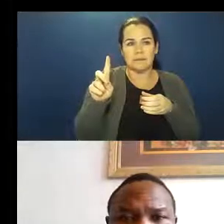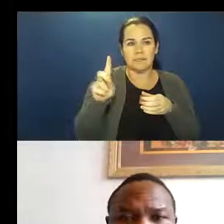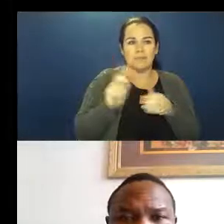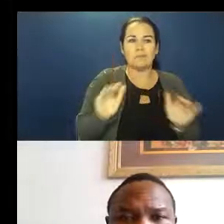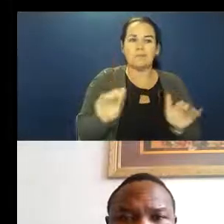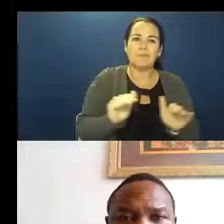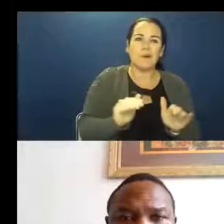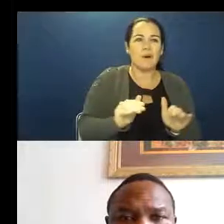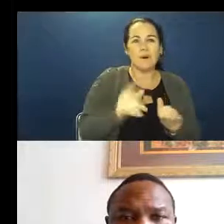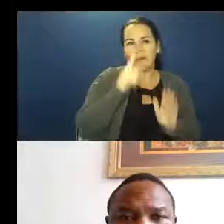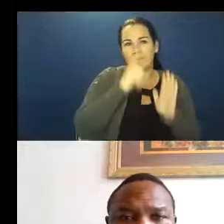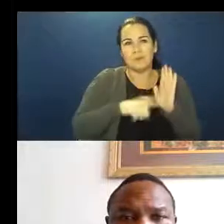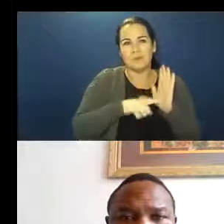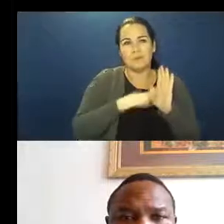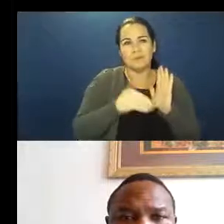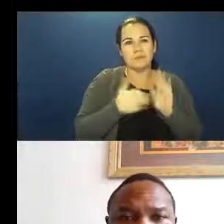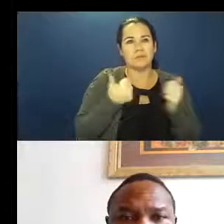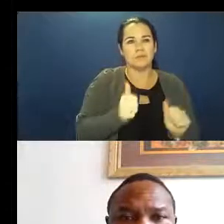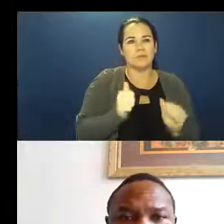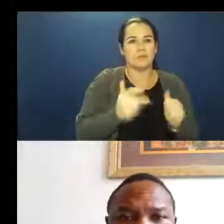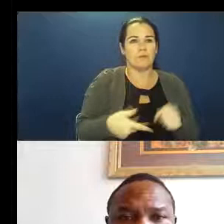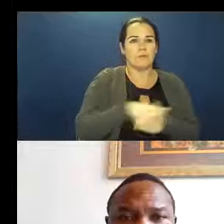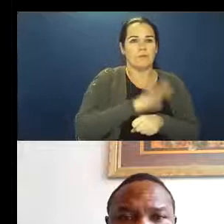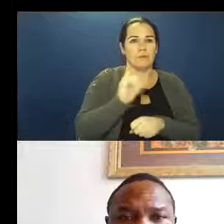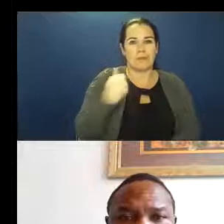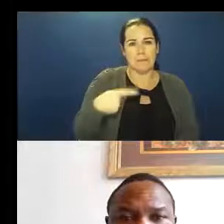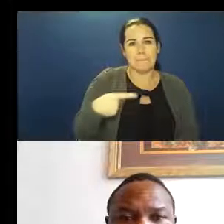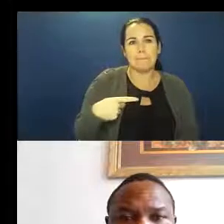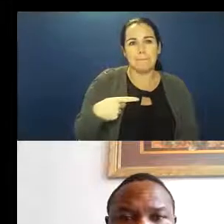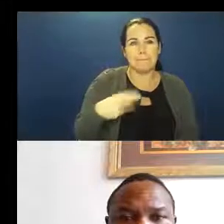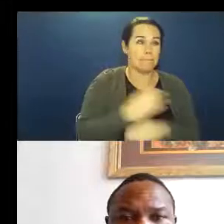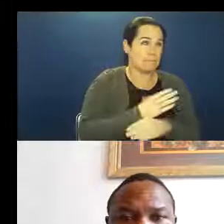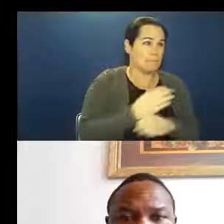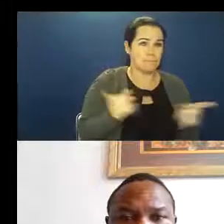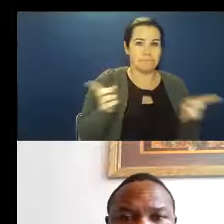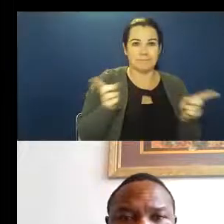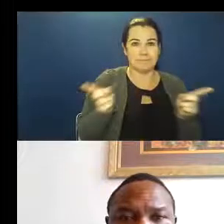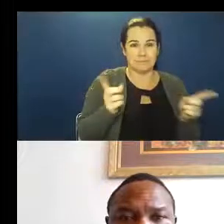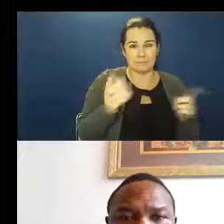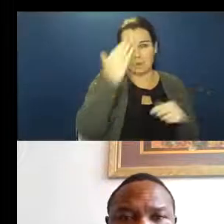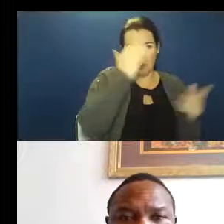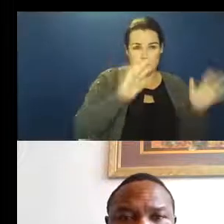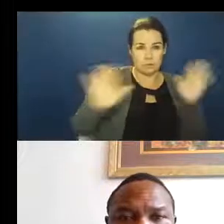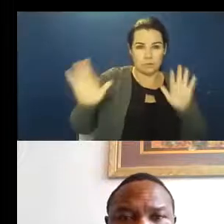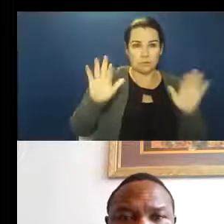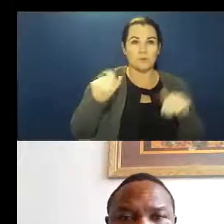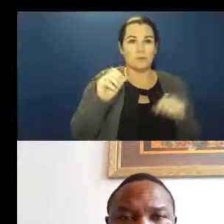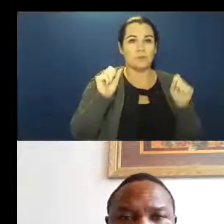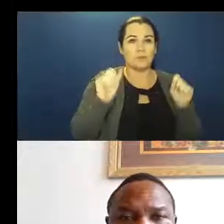research centers try to fill that gap between a knowledge gap. So they can